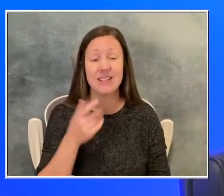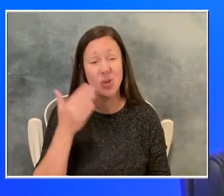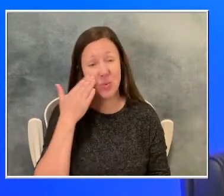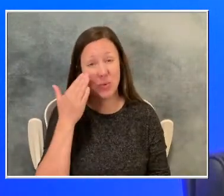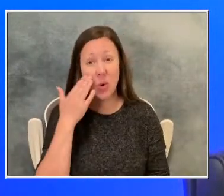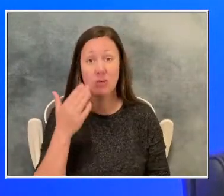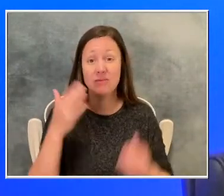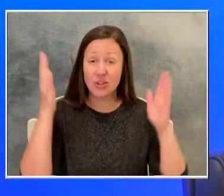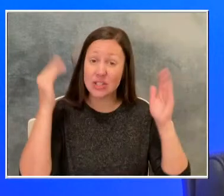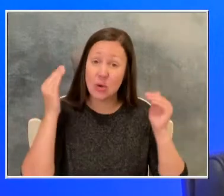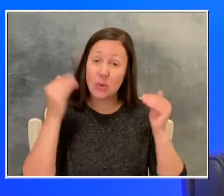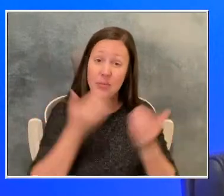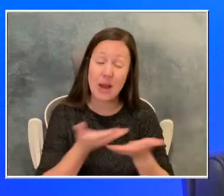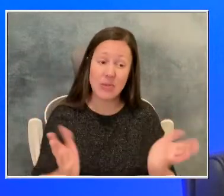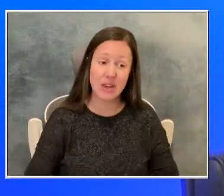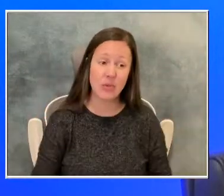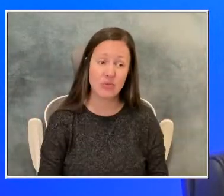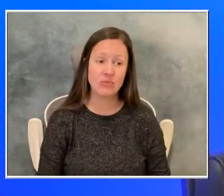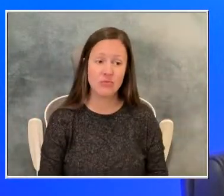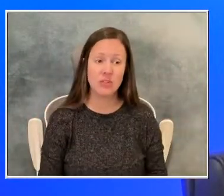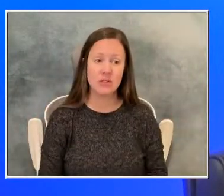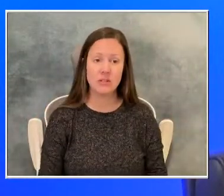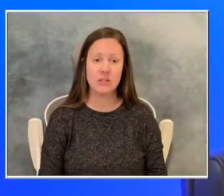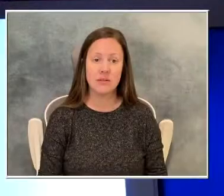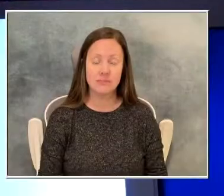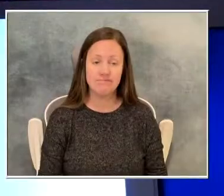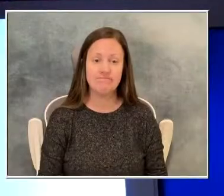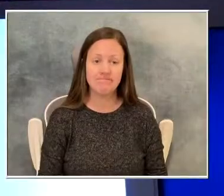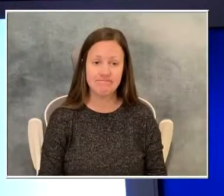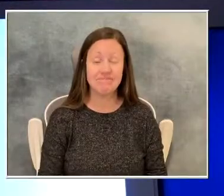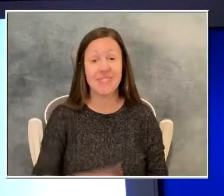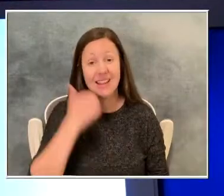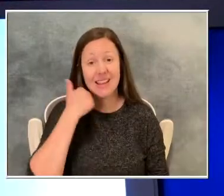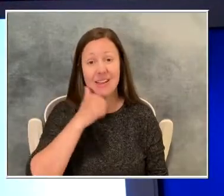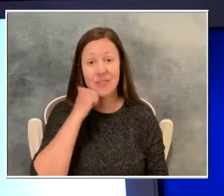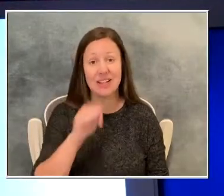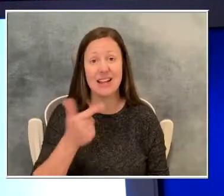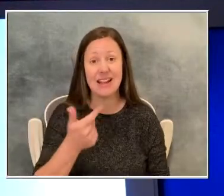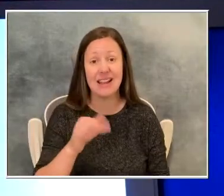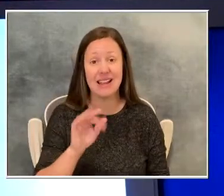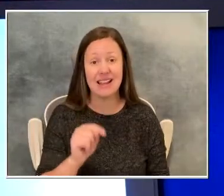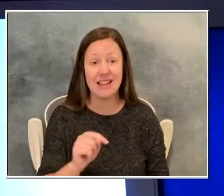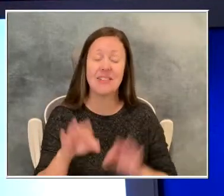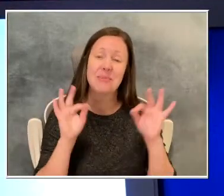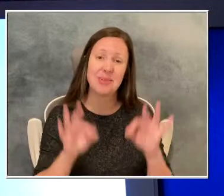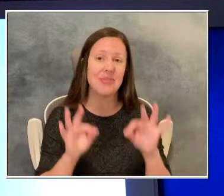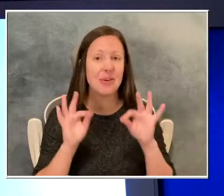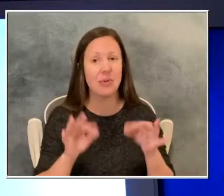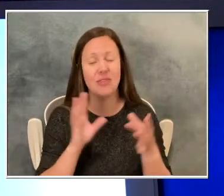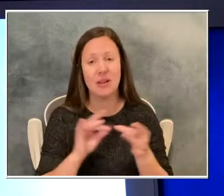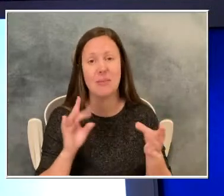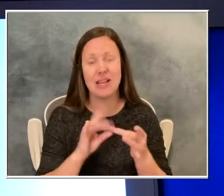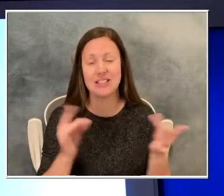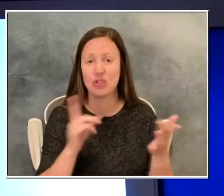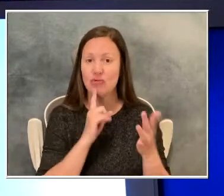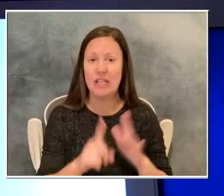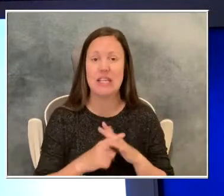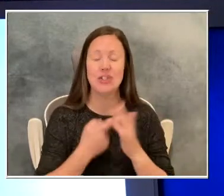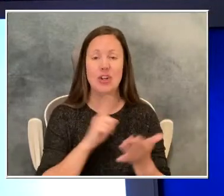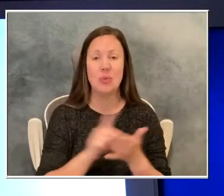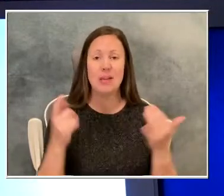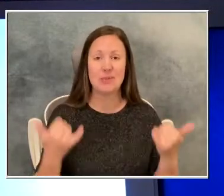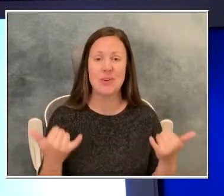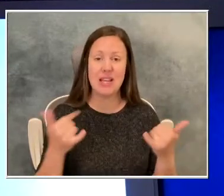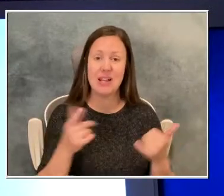There's hope. And Treat each day as a gift. Well Perfect. Perfect message to start our week on this Monday, and we just appreciate